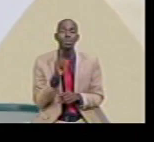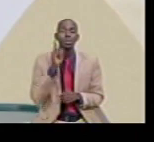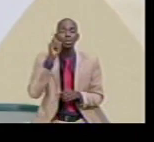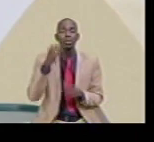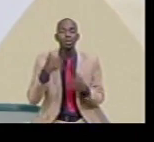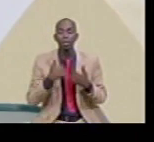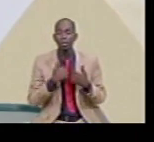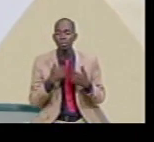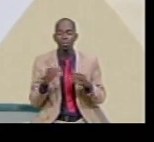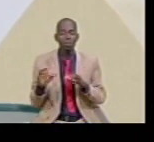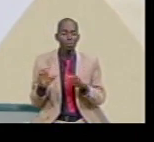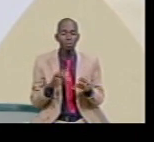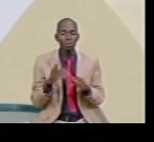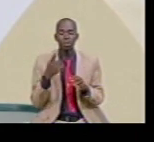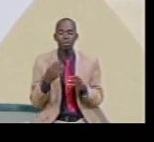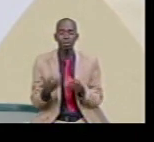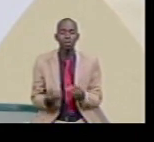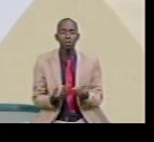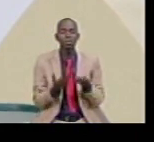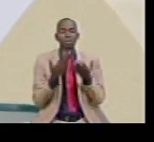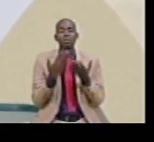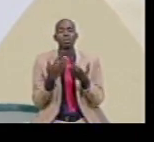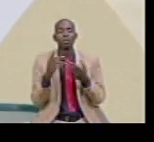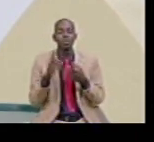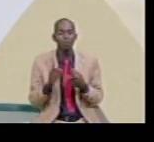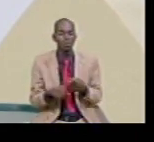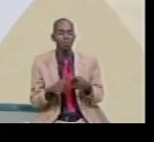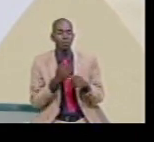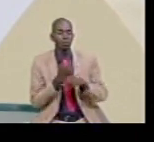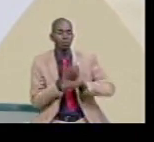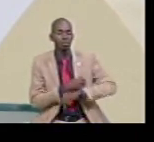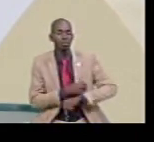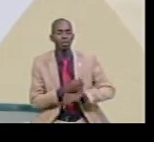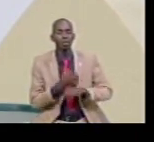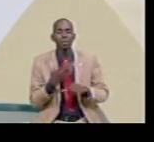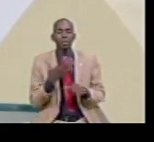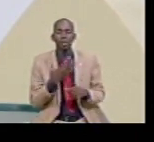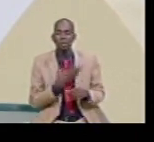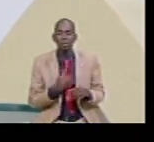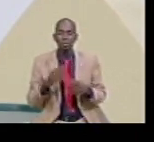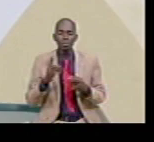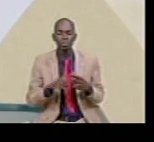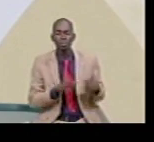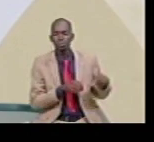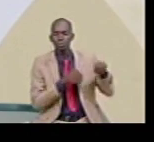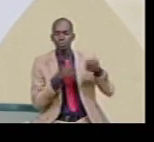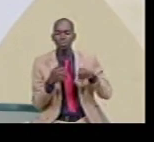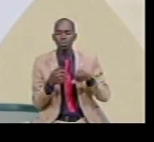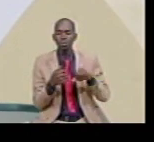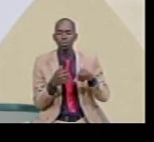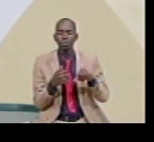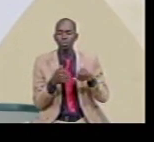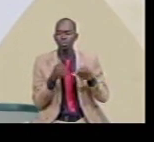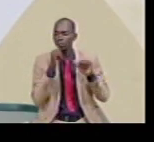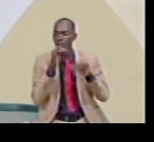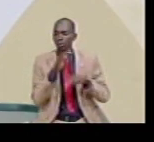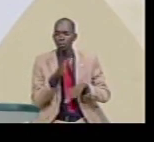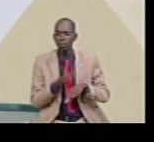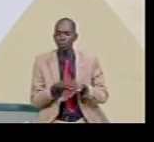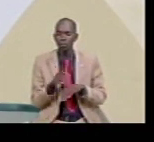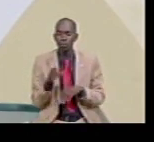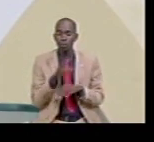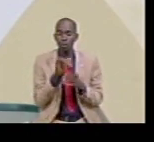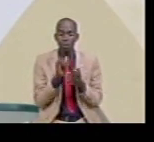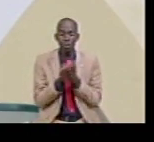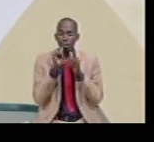atonement, the sacrifice to secure and procure blessings for the total man. That blessing from